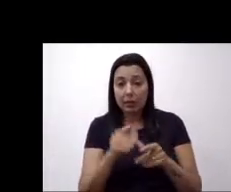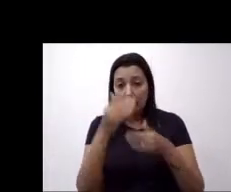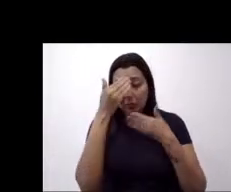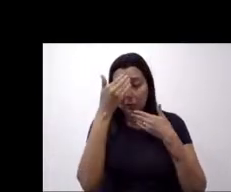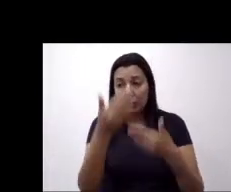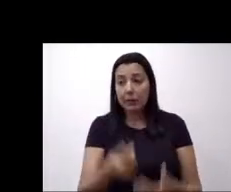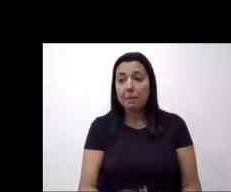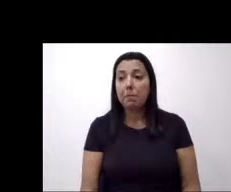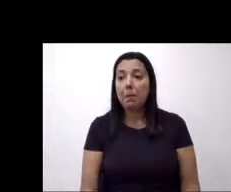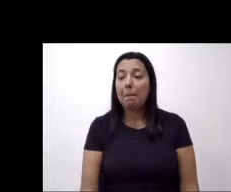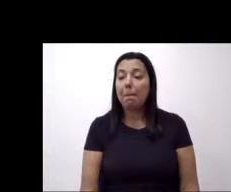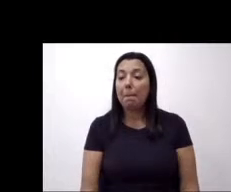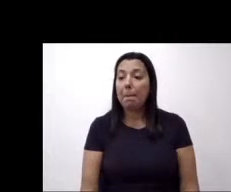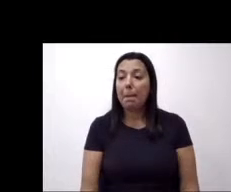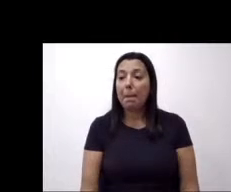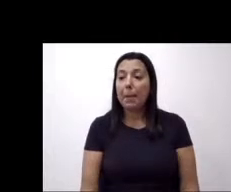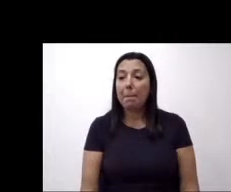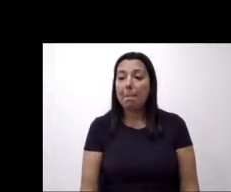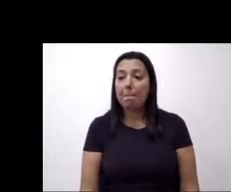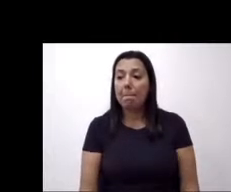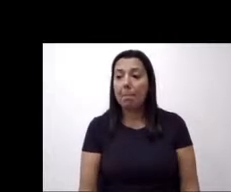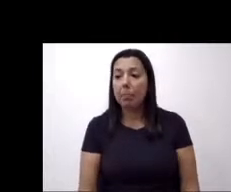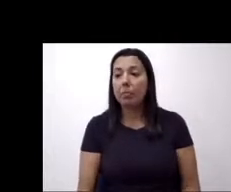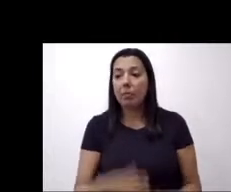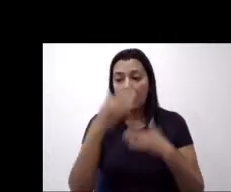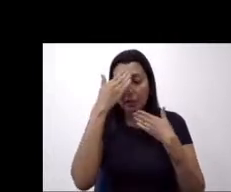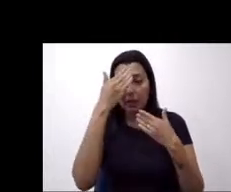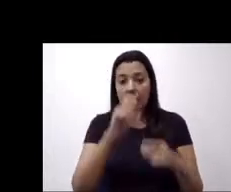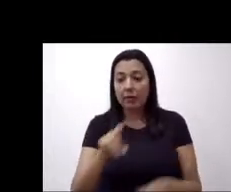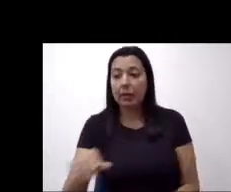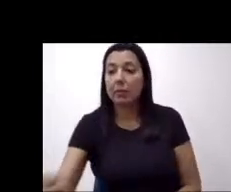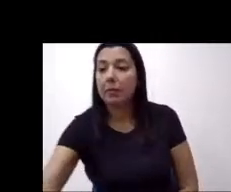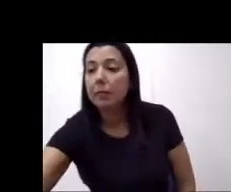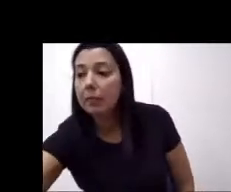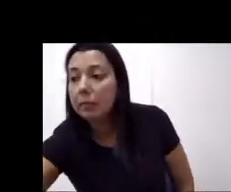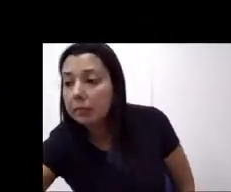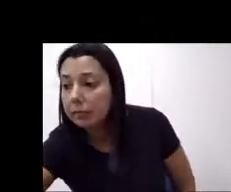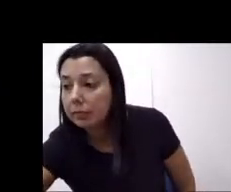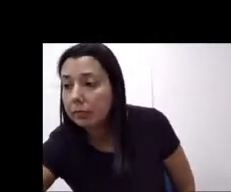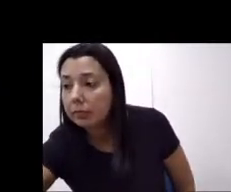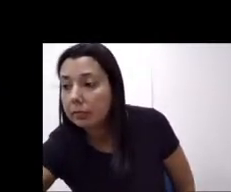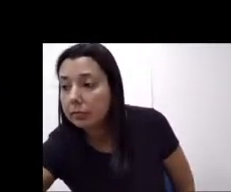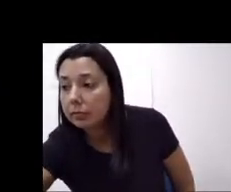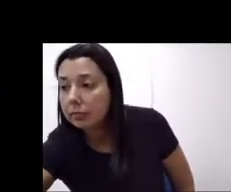Thank you very much, Philippe, for this really stimulating presentation.